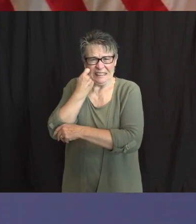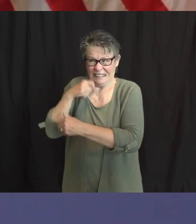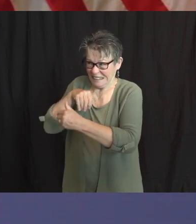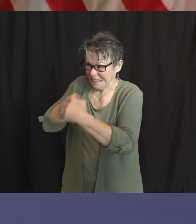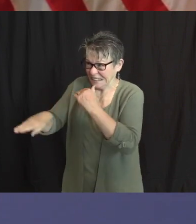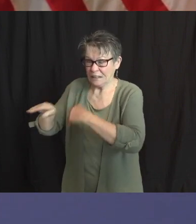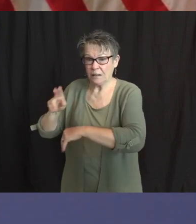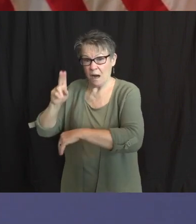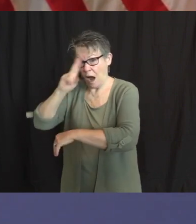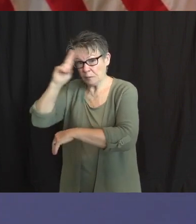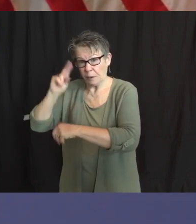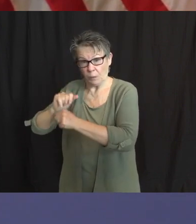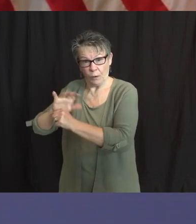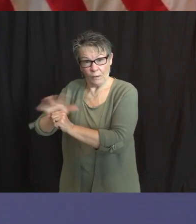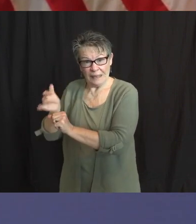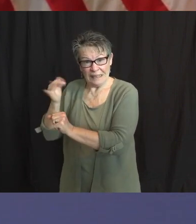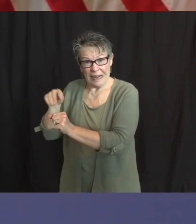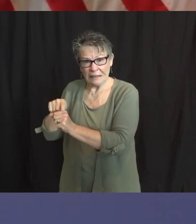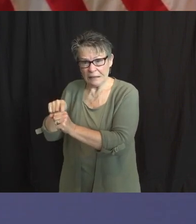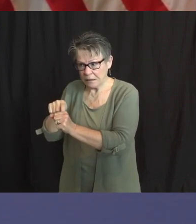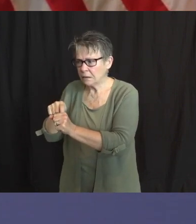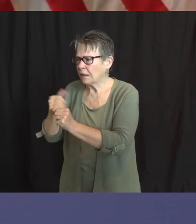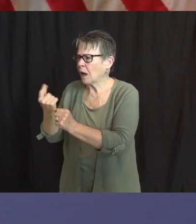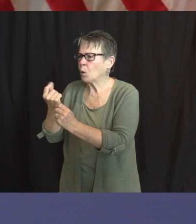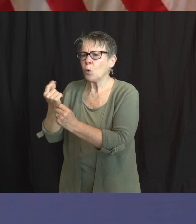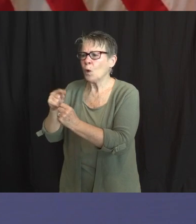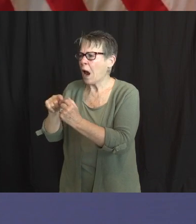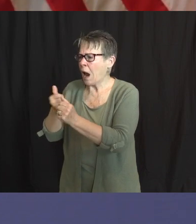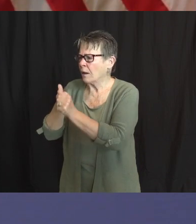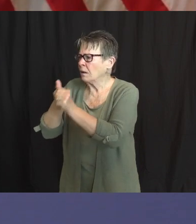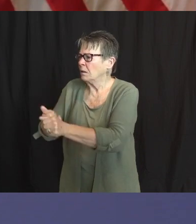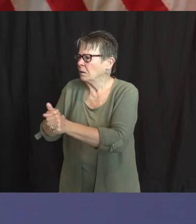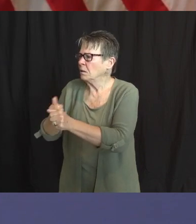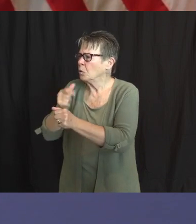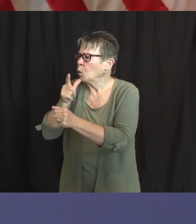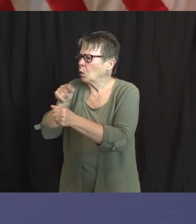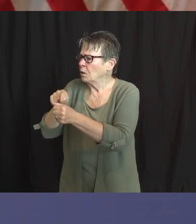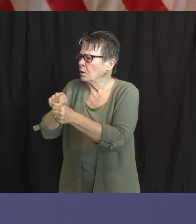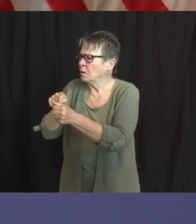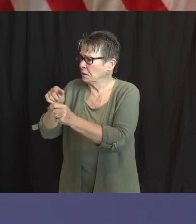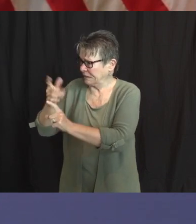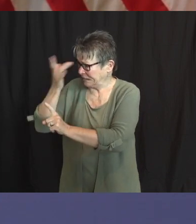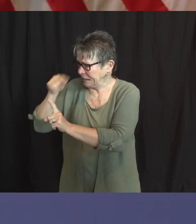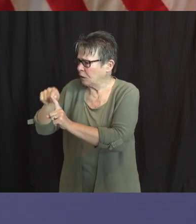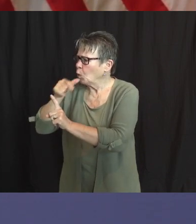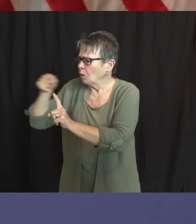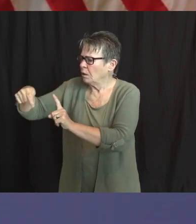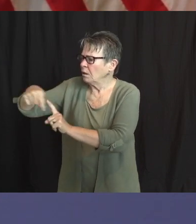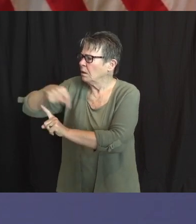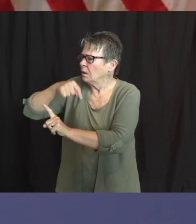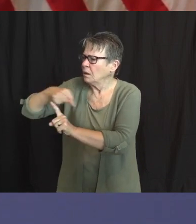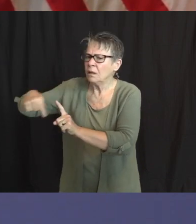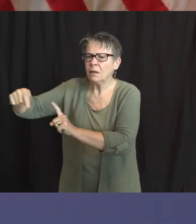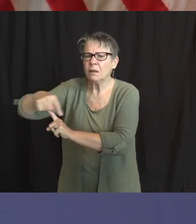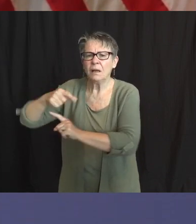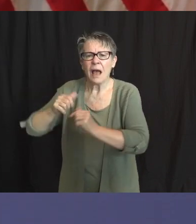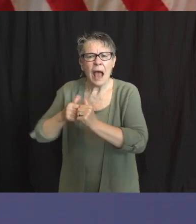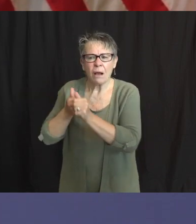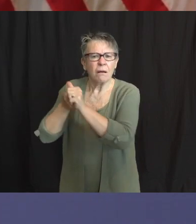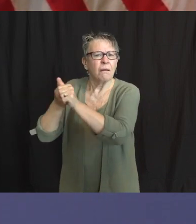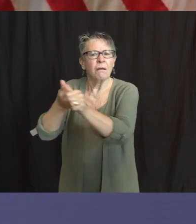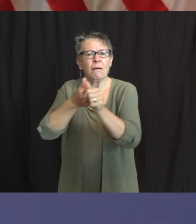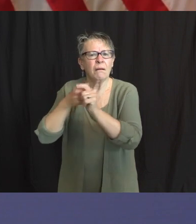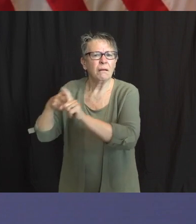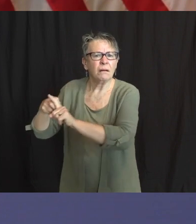Beach activity, I think we were generally, again, I'm not going to say that everything was perfect, but I think we thought it was a decent